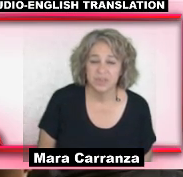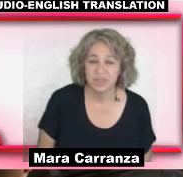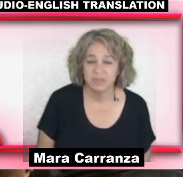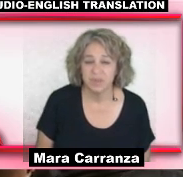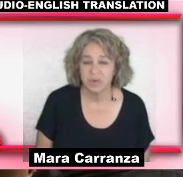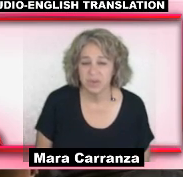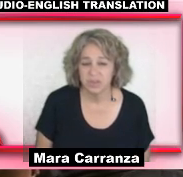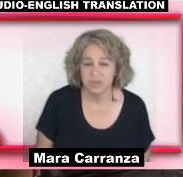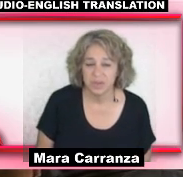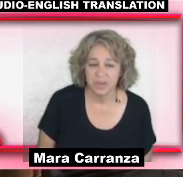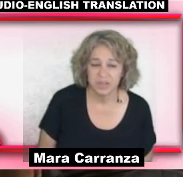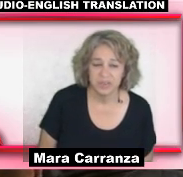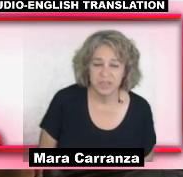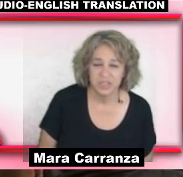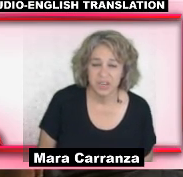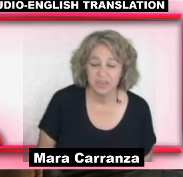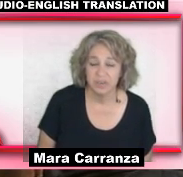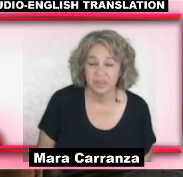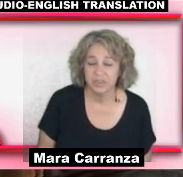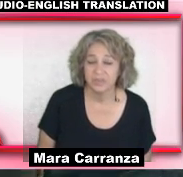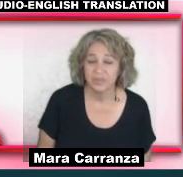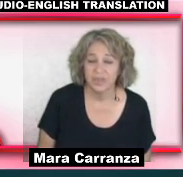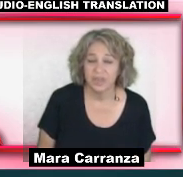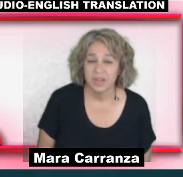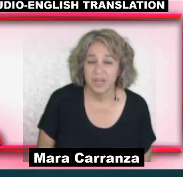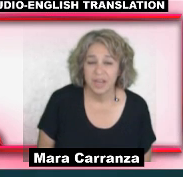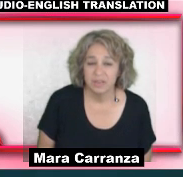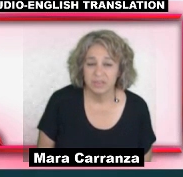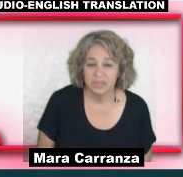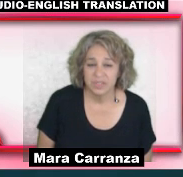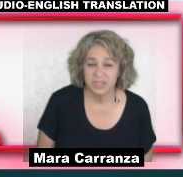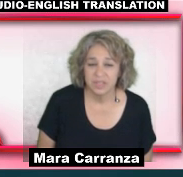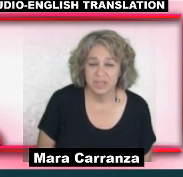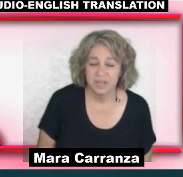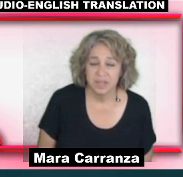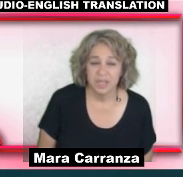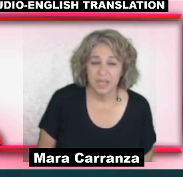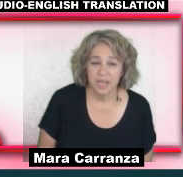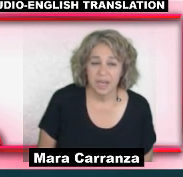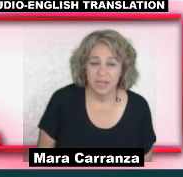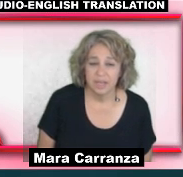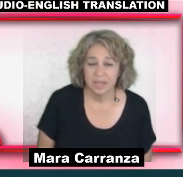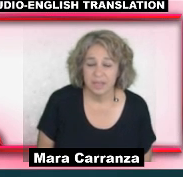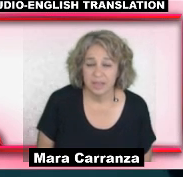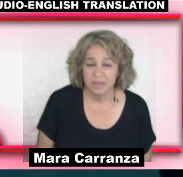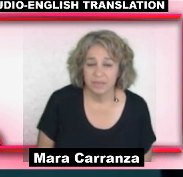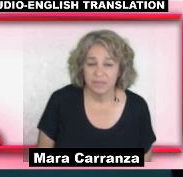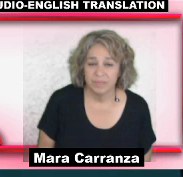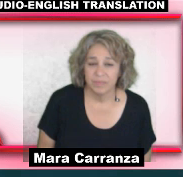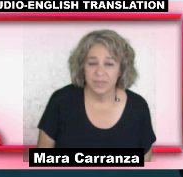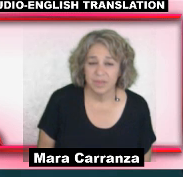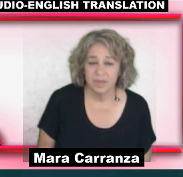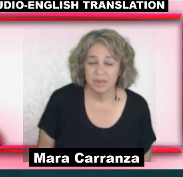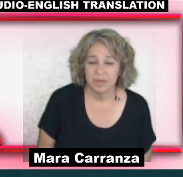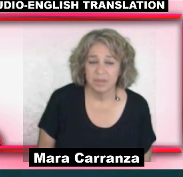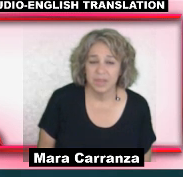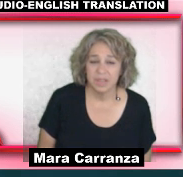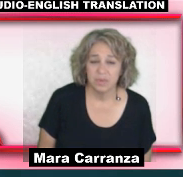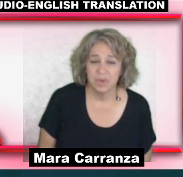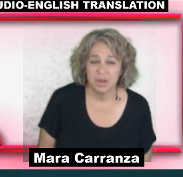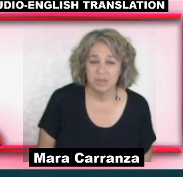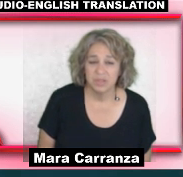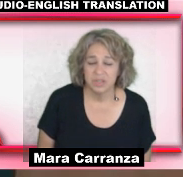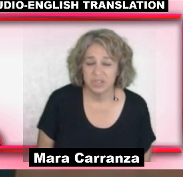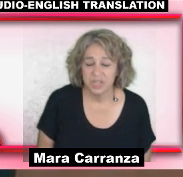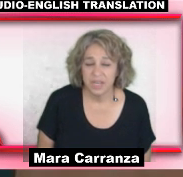Who used to give the order to the attorney general? Nada más. Now, que se entienda y que todos that